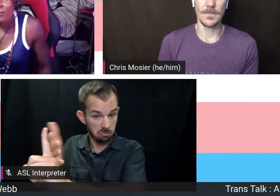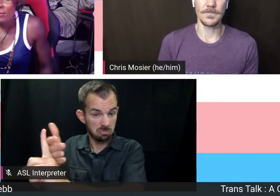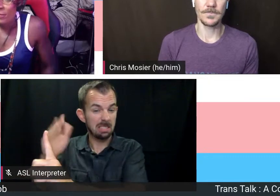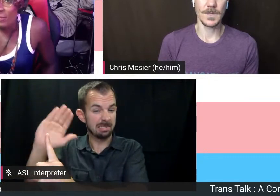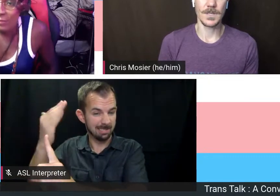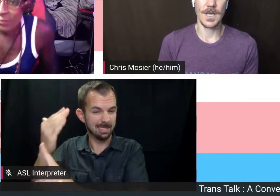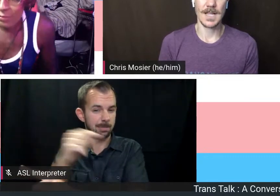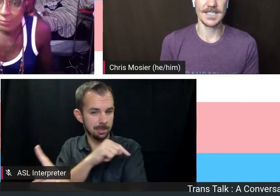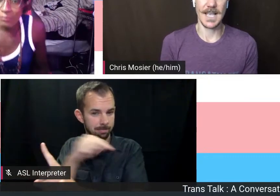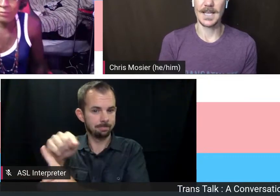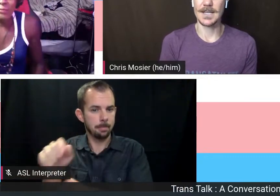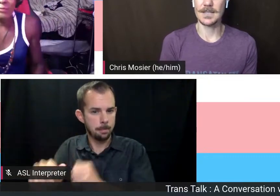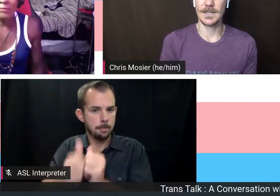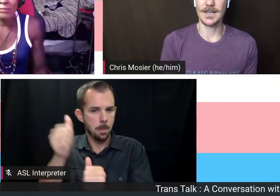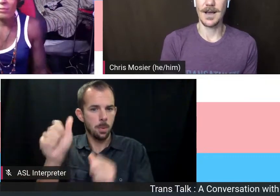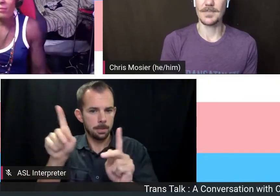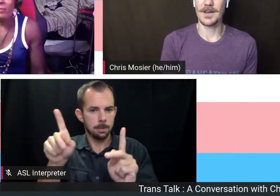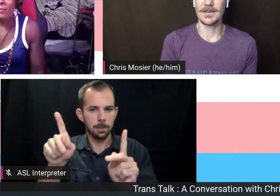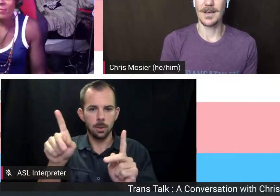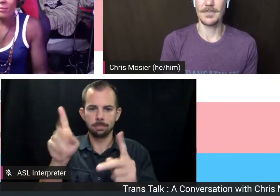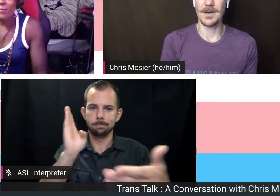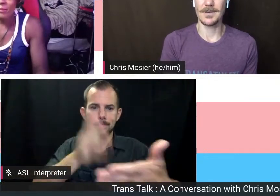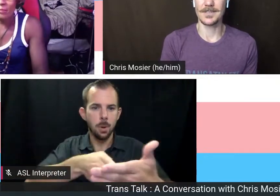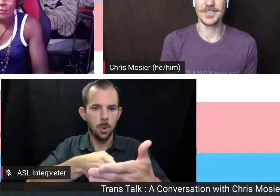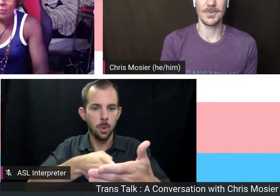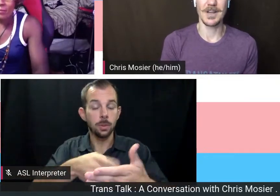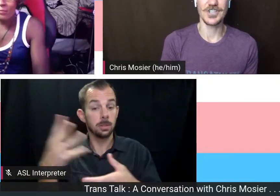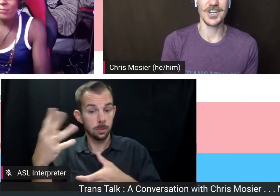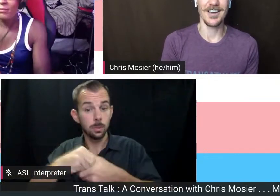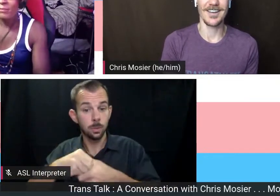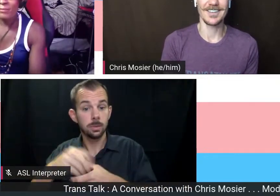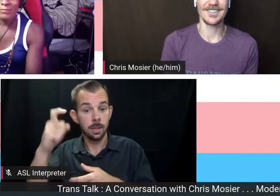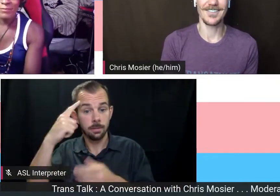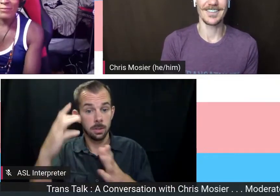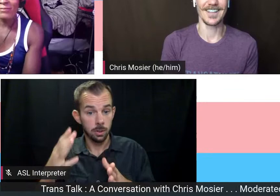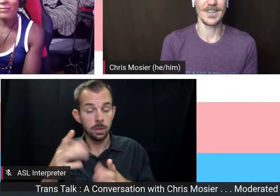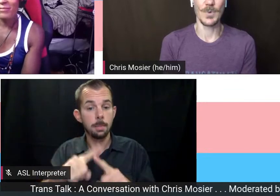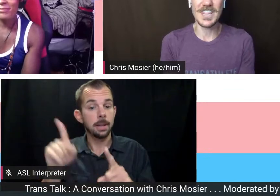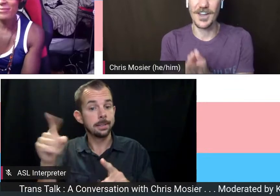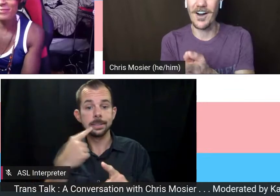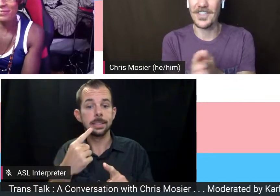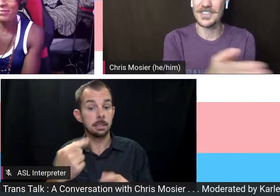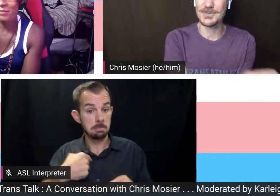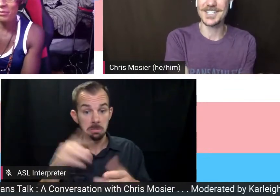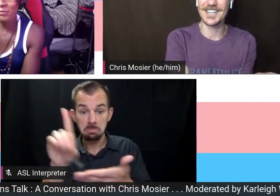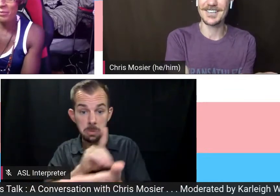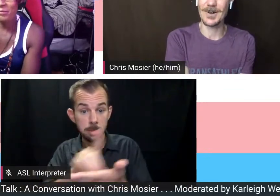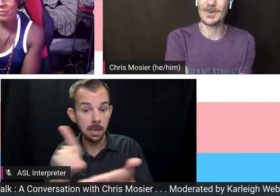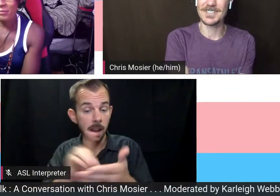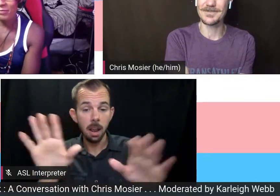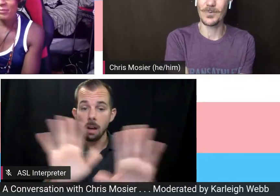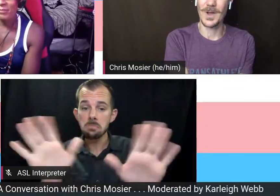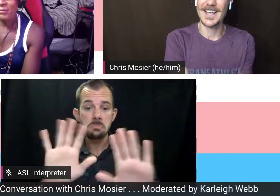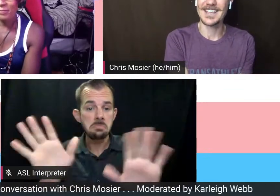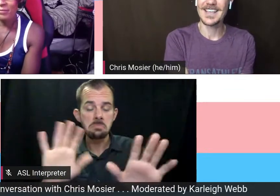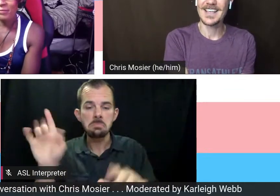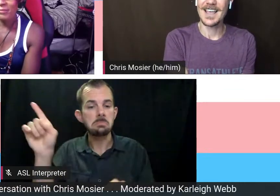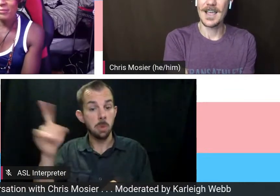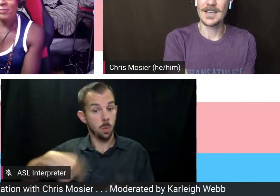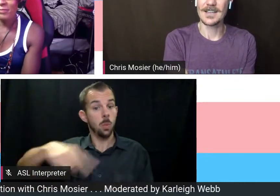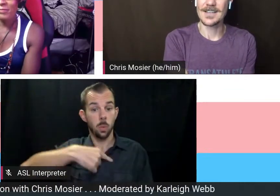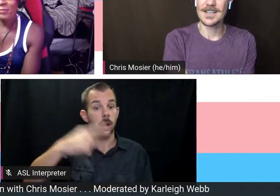governor had said, like, I'm not a discrimination guy, right? Like, we thought that this was going to go a different